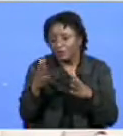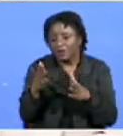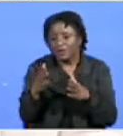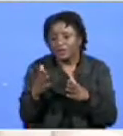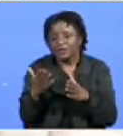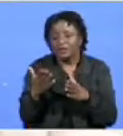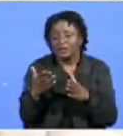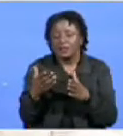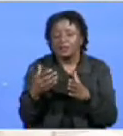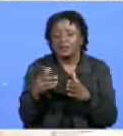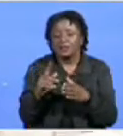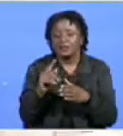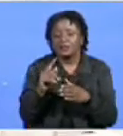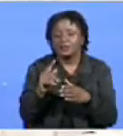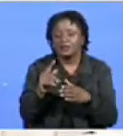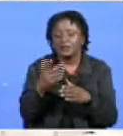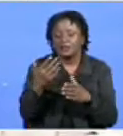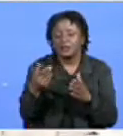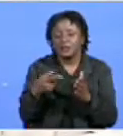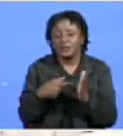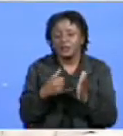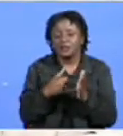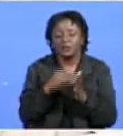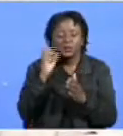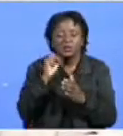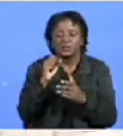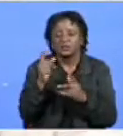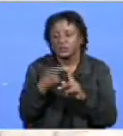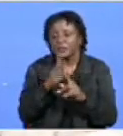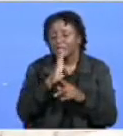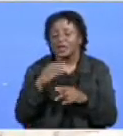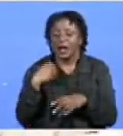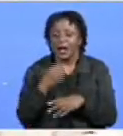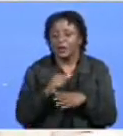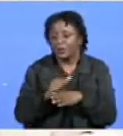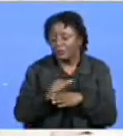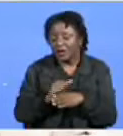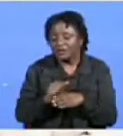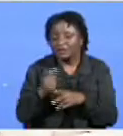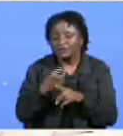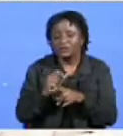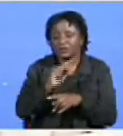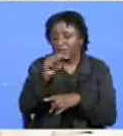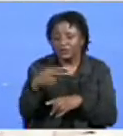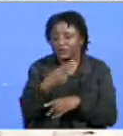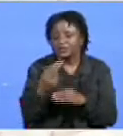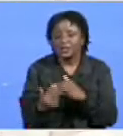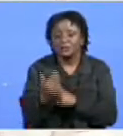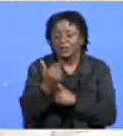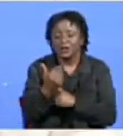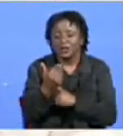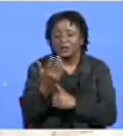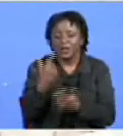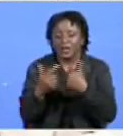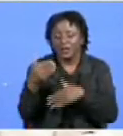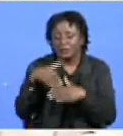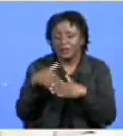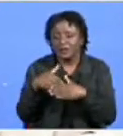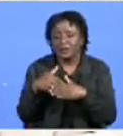our rehearsal. So I had my parents came in from Thursday morning, a bridesmaid who flew in,